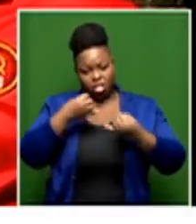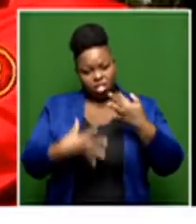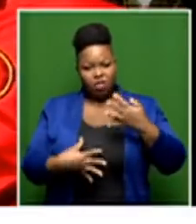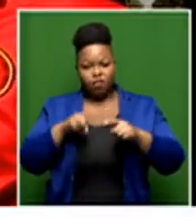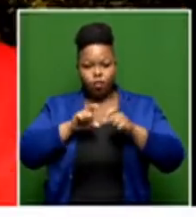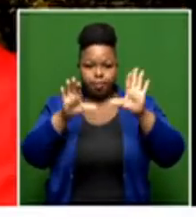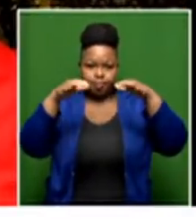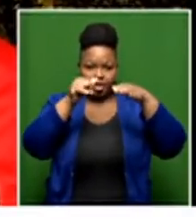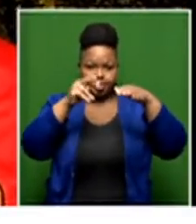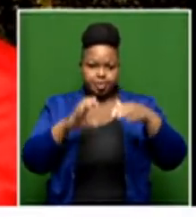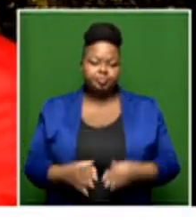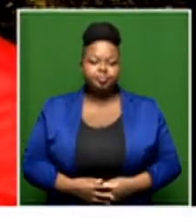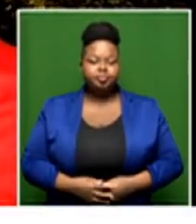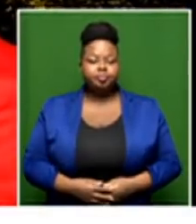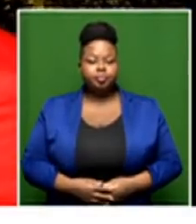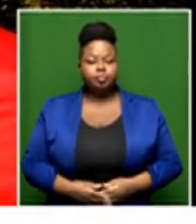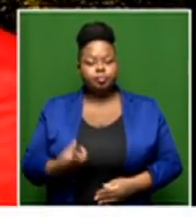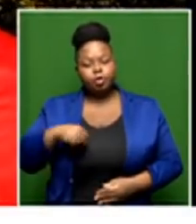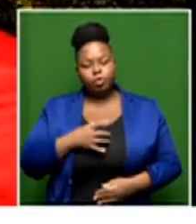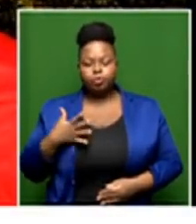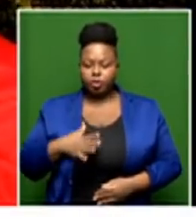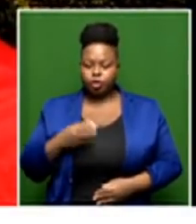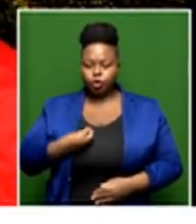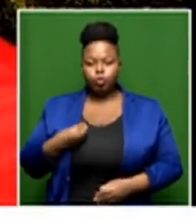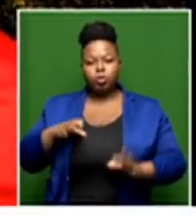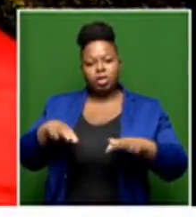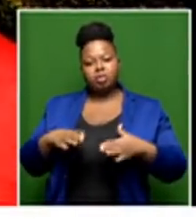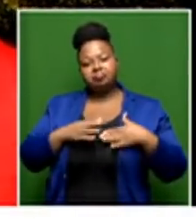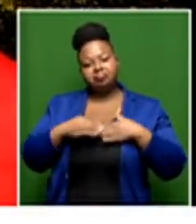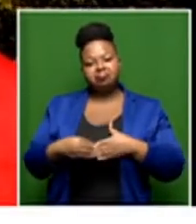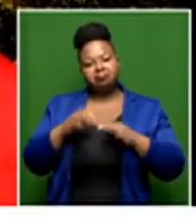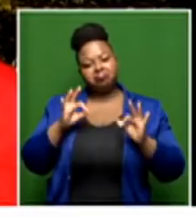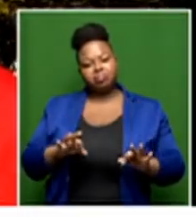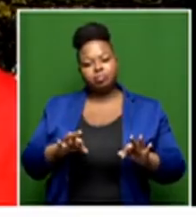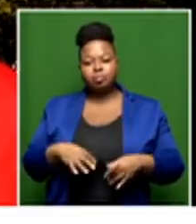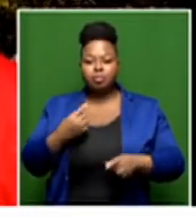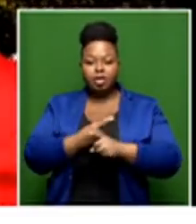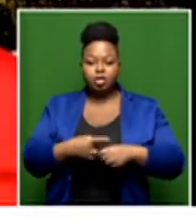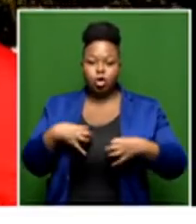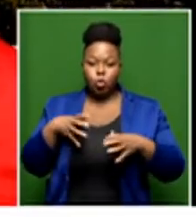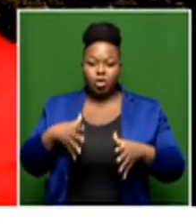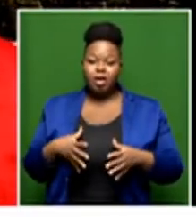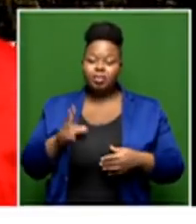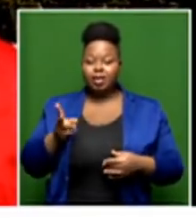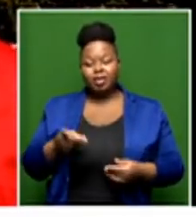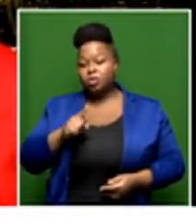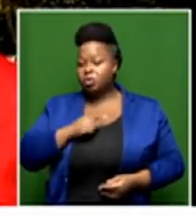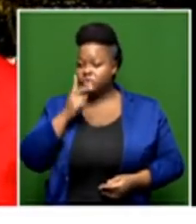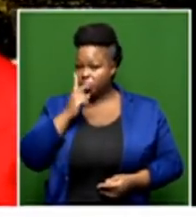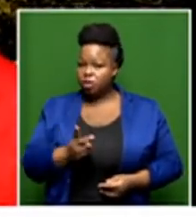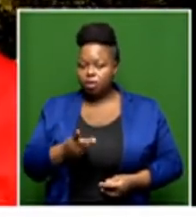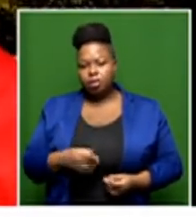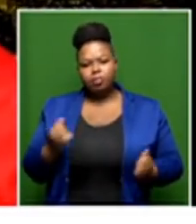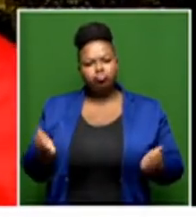from the mother body. We wish to have a youth league that is led by its rightful owners, and then we see the